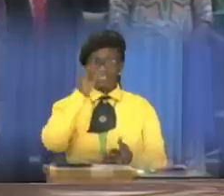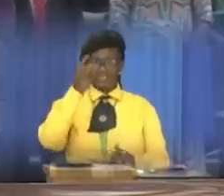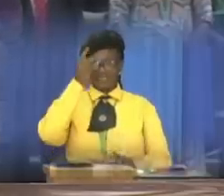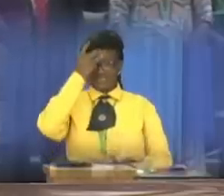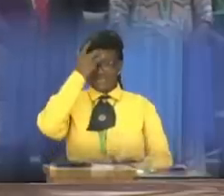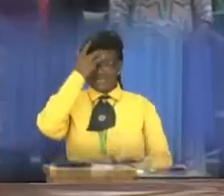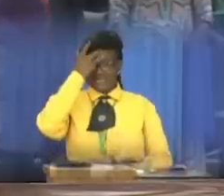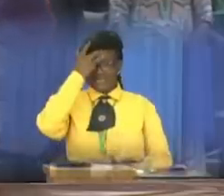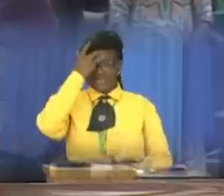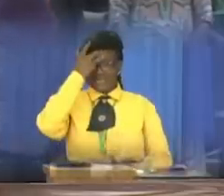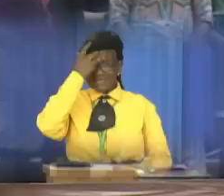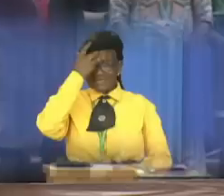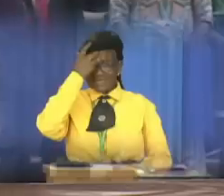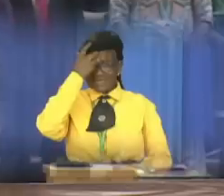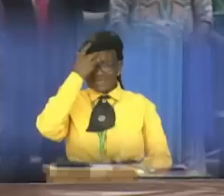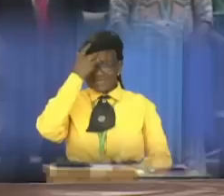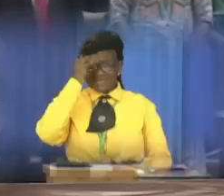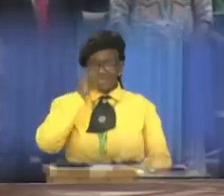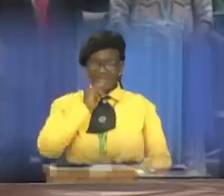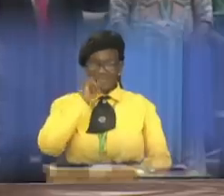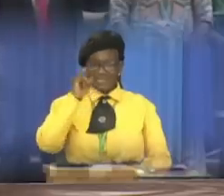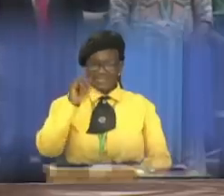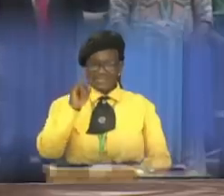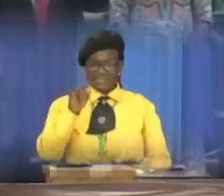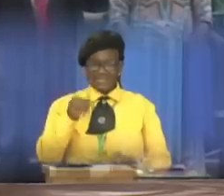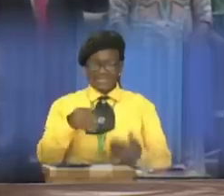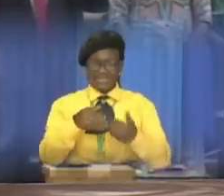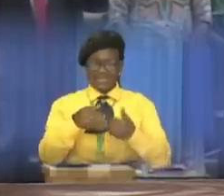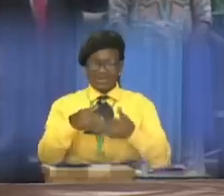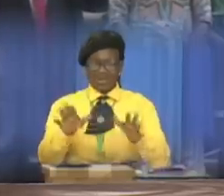is loss of appetite.